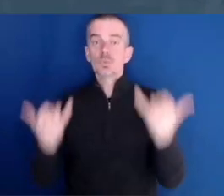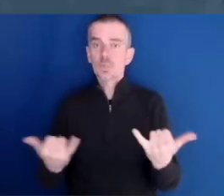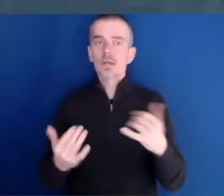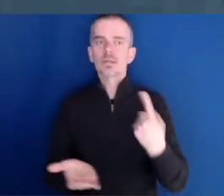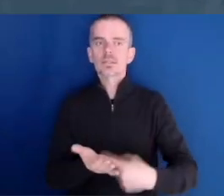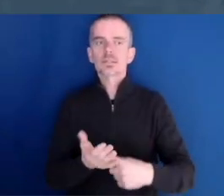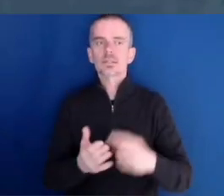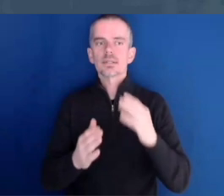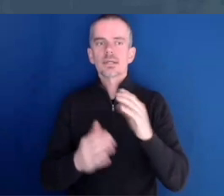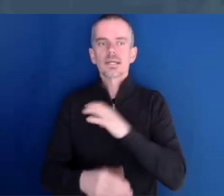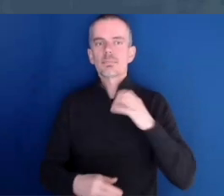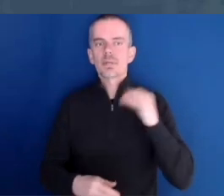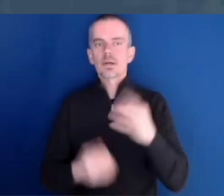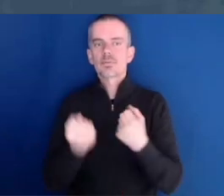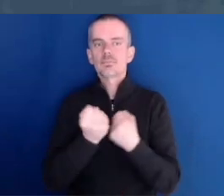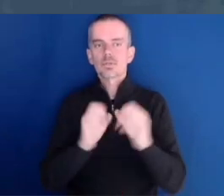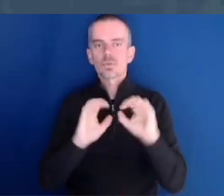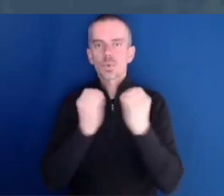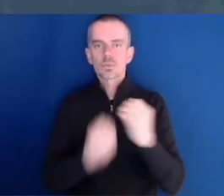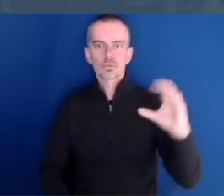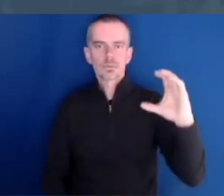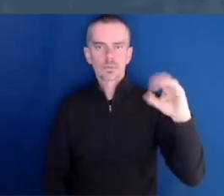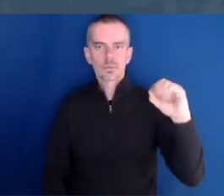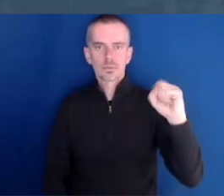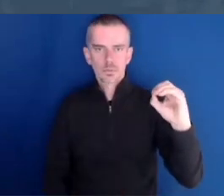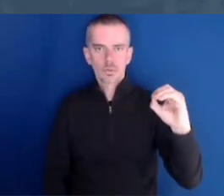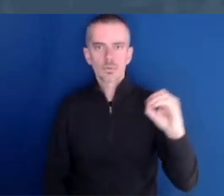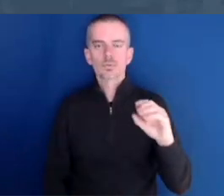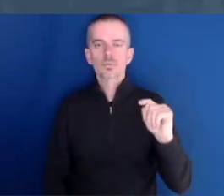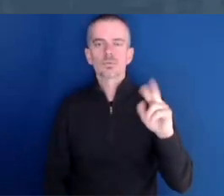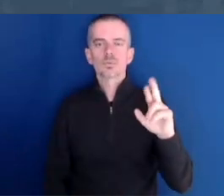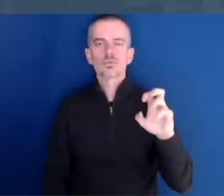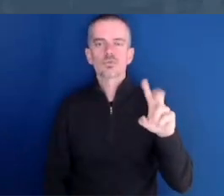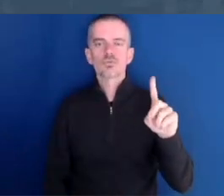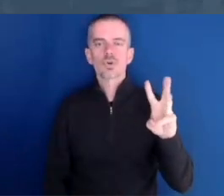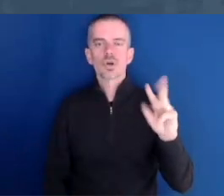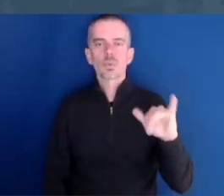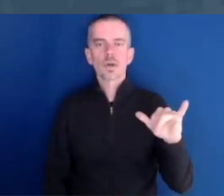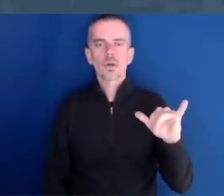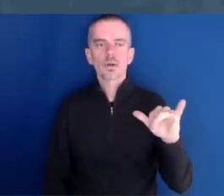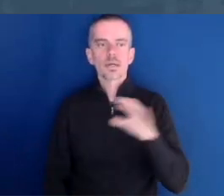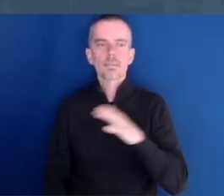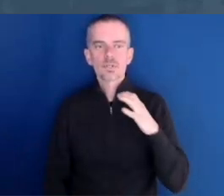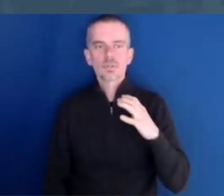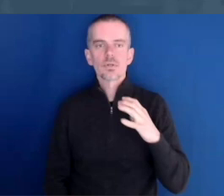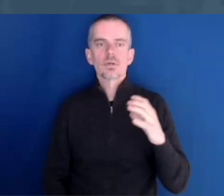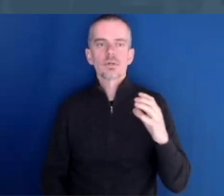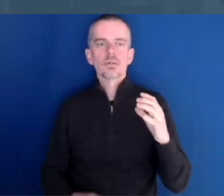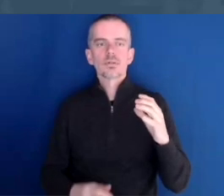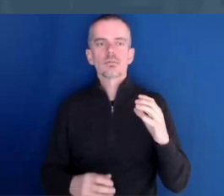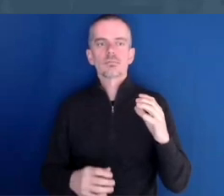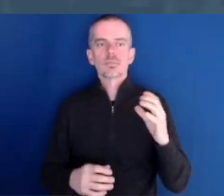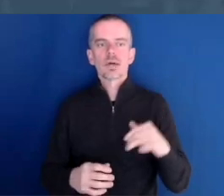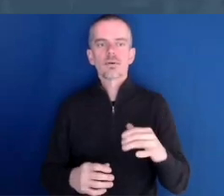Committee of Sponsoring Organizations of the Treadway Commission, and they have this internal control integrated framework that we're going to be